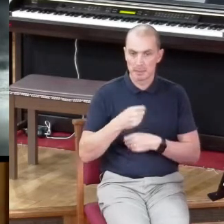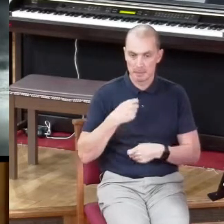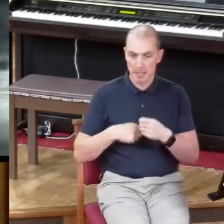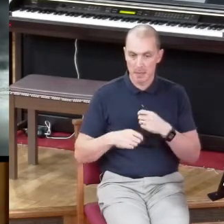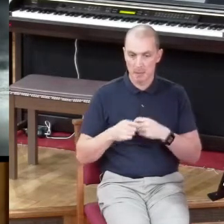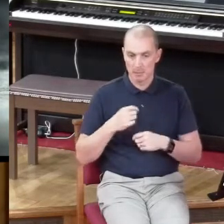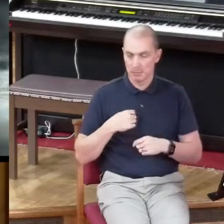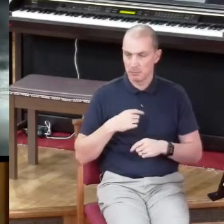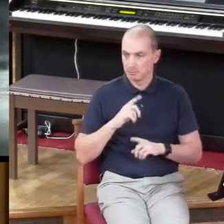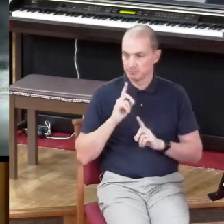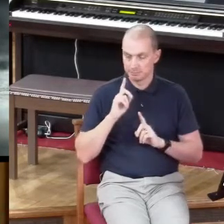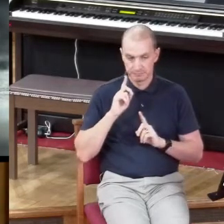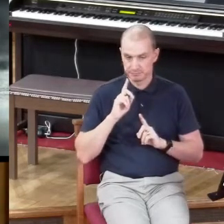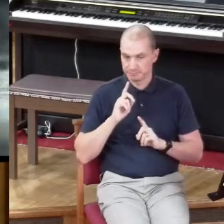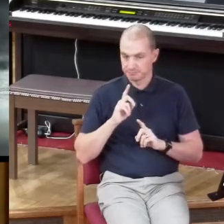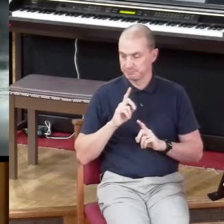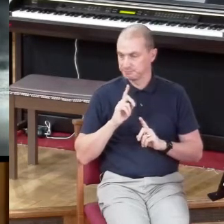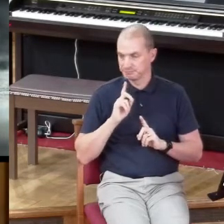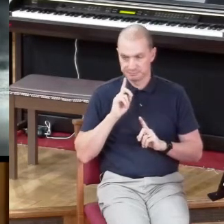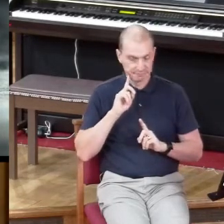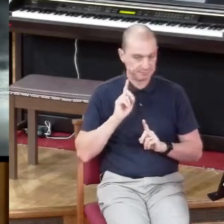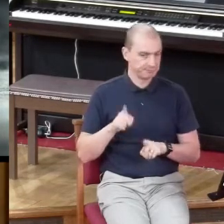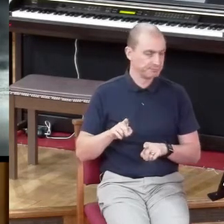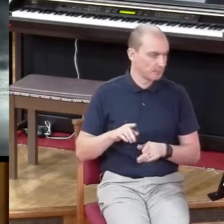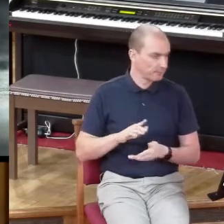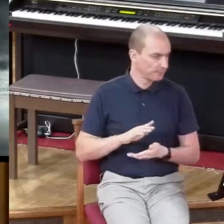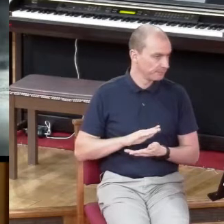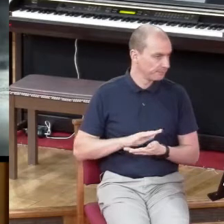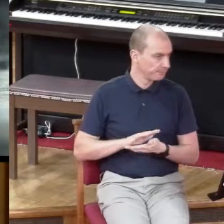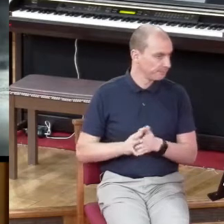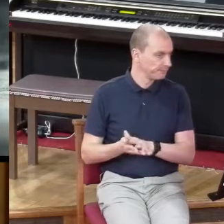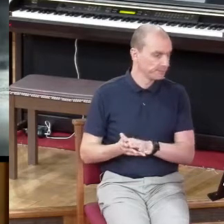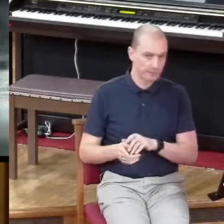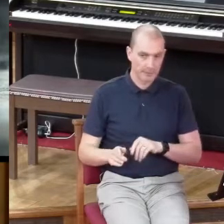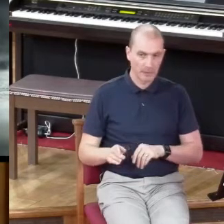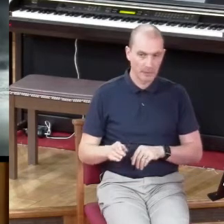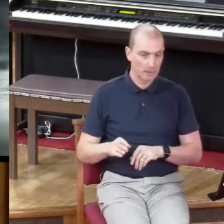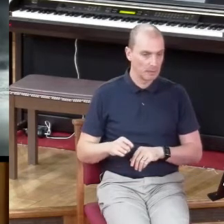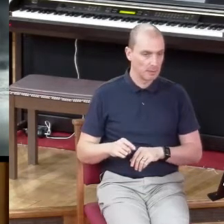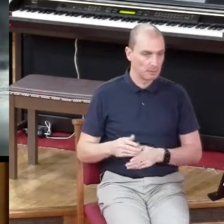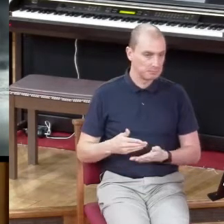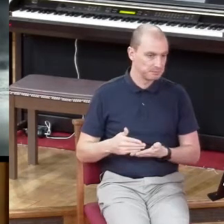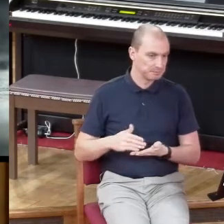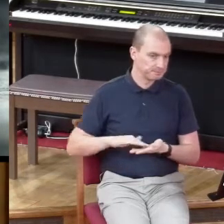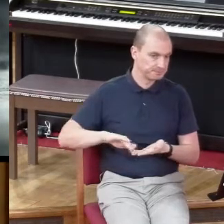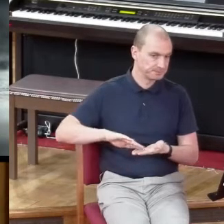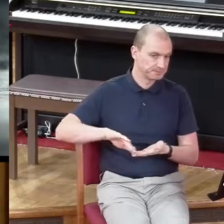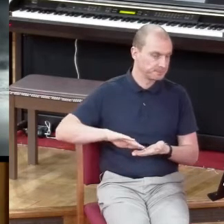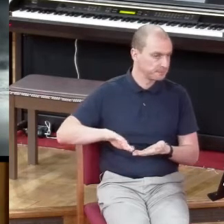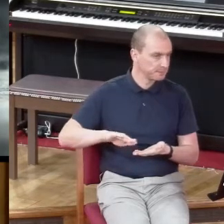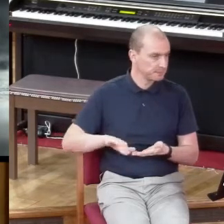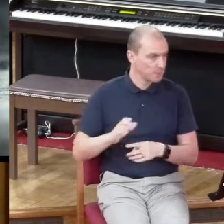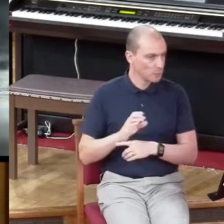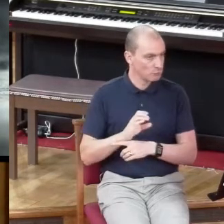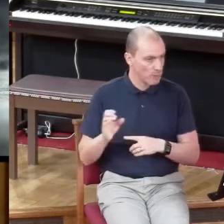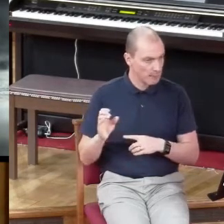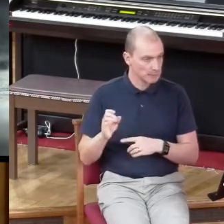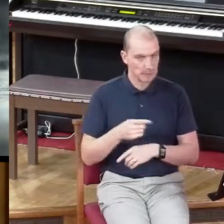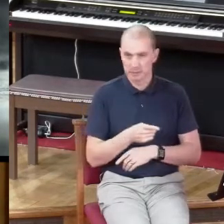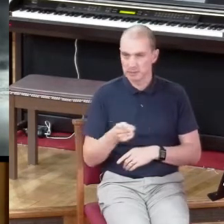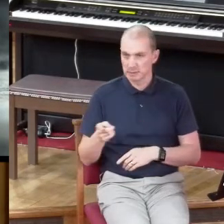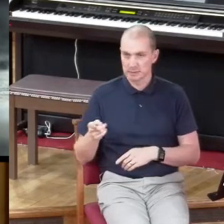of the world where with the scorn and the disdain in which Christ is held today, where no one seems to see the